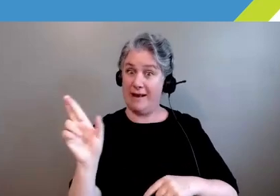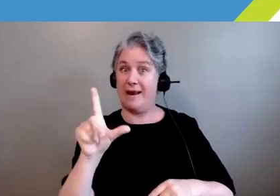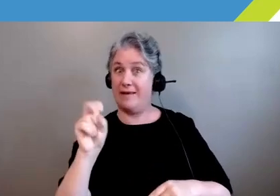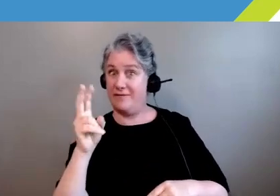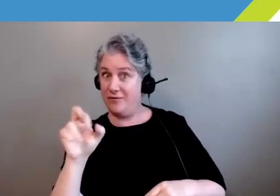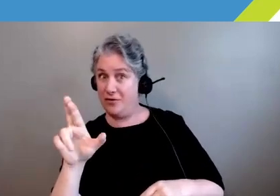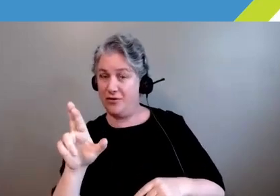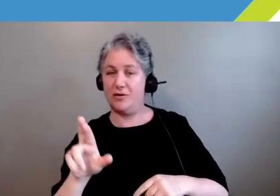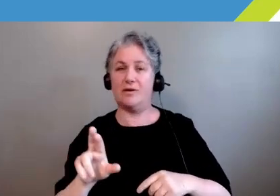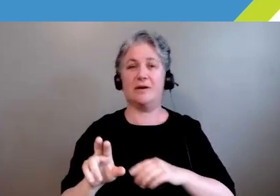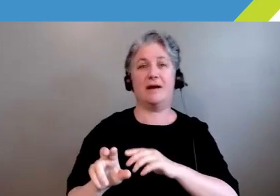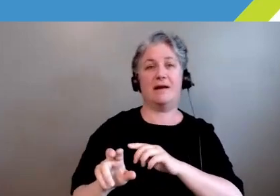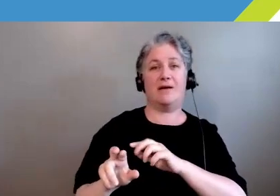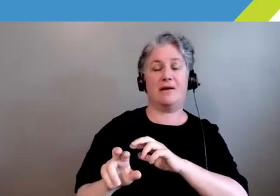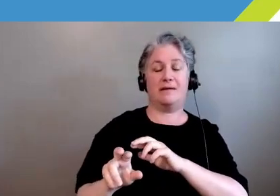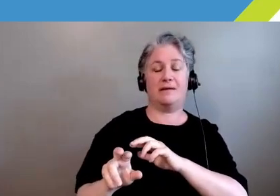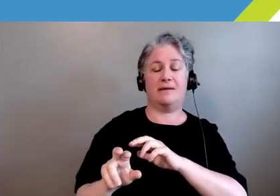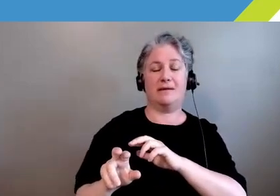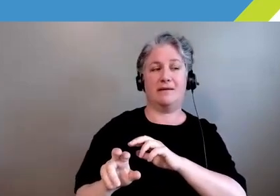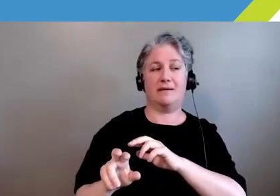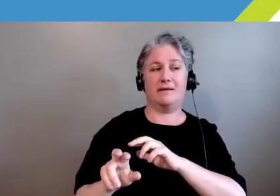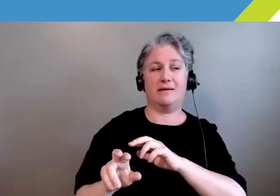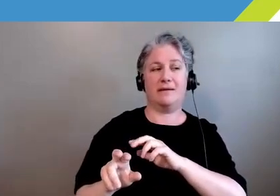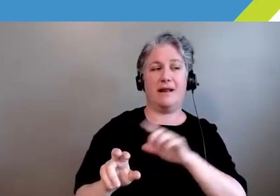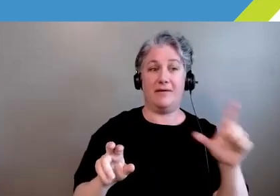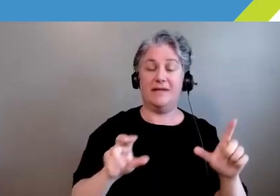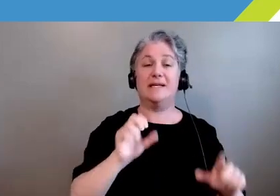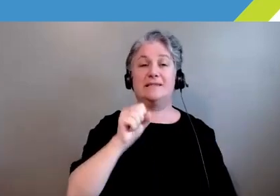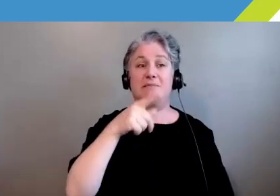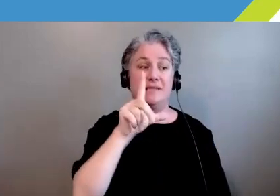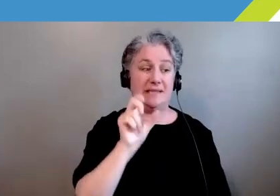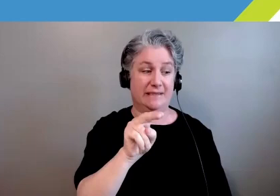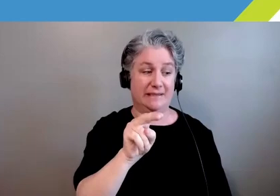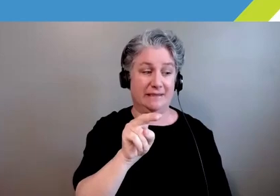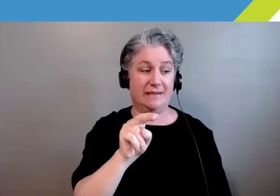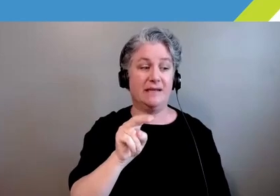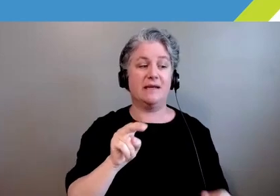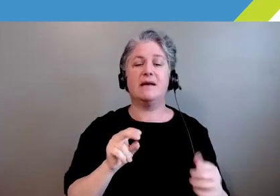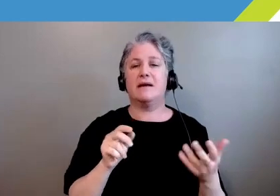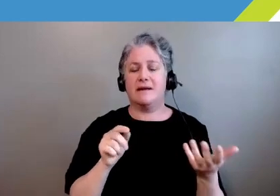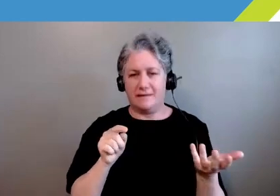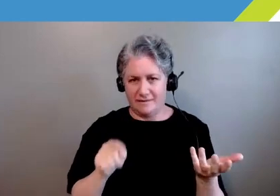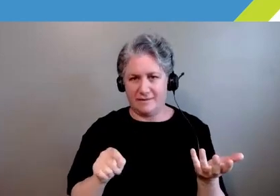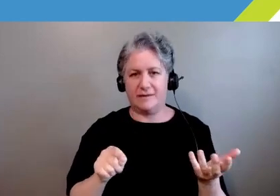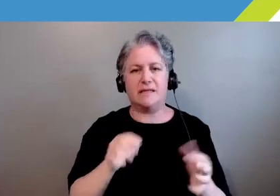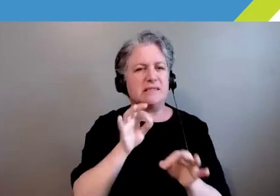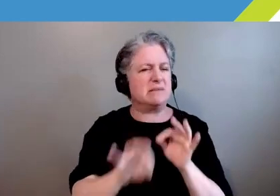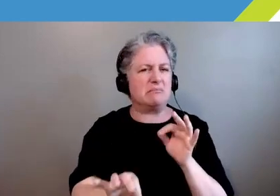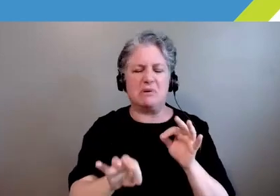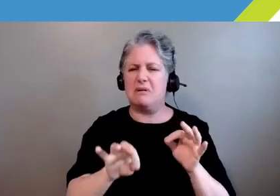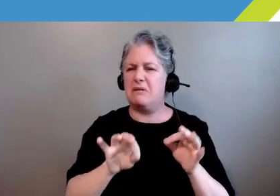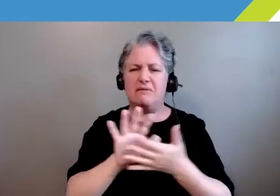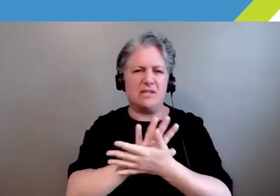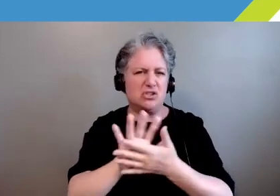for a hepatologist, the liver's the best organ. We always make fun of, the simple pump of the heart, and the kidney's just a